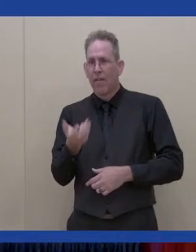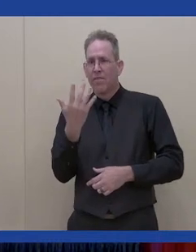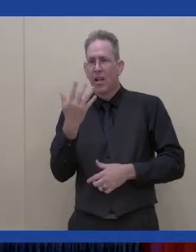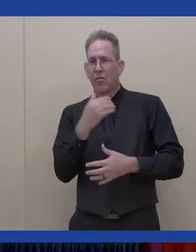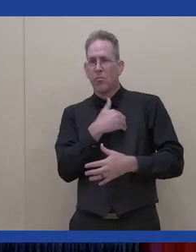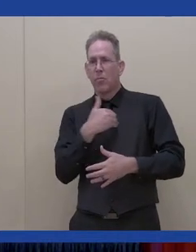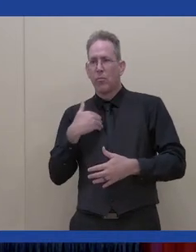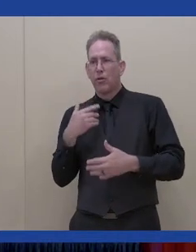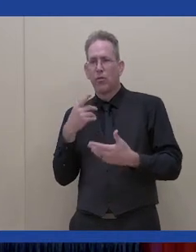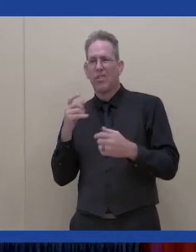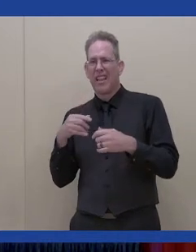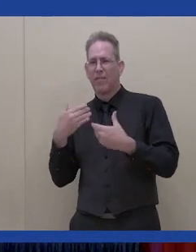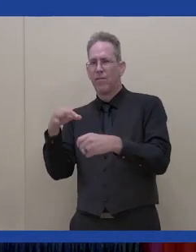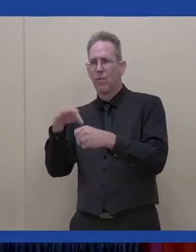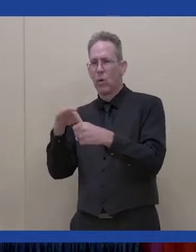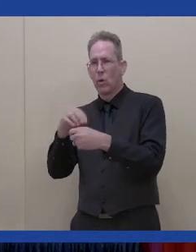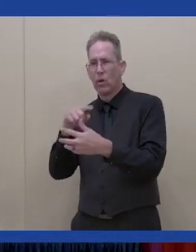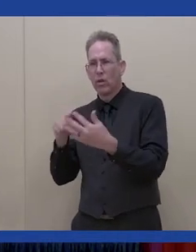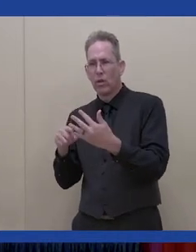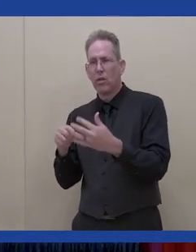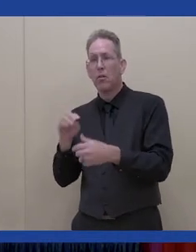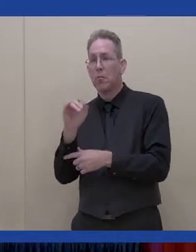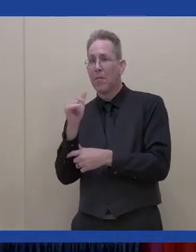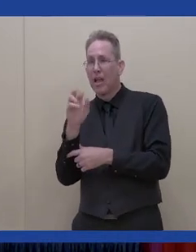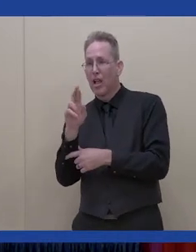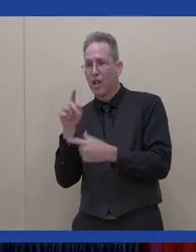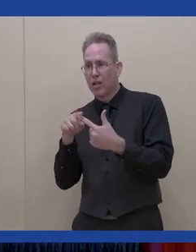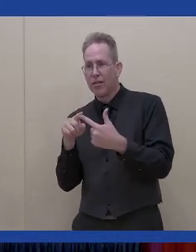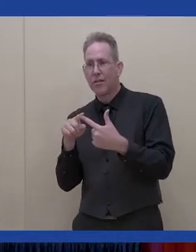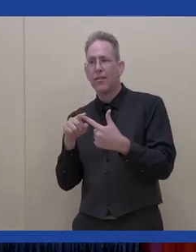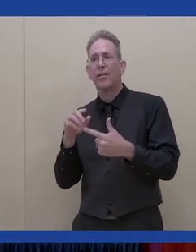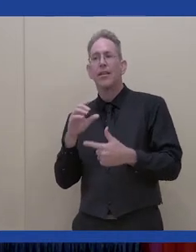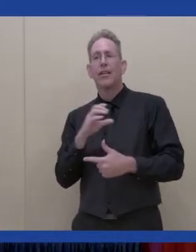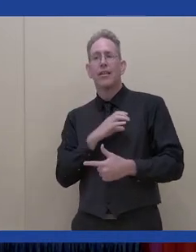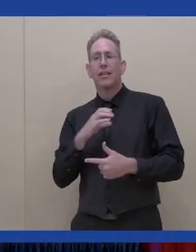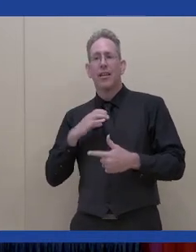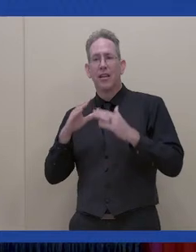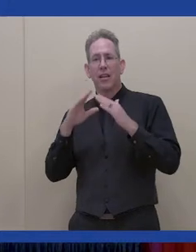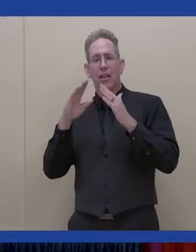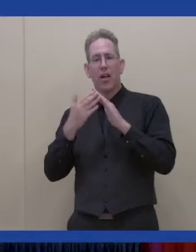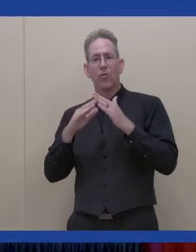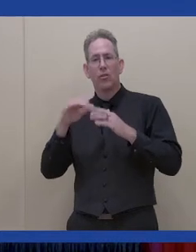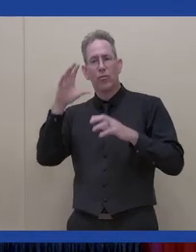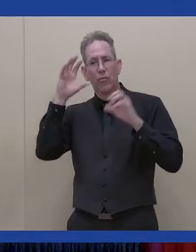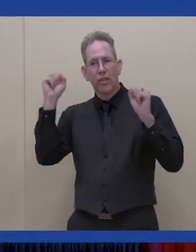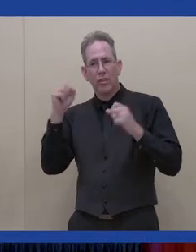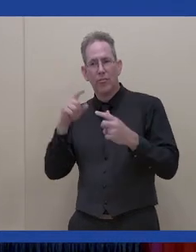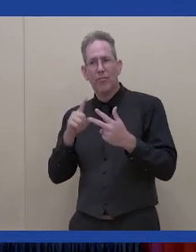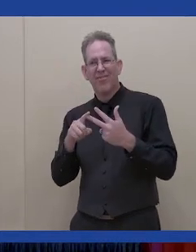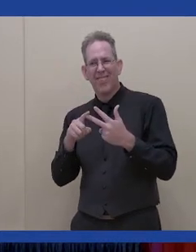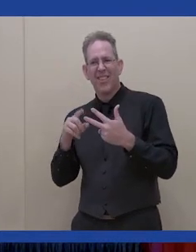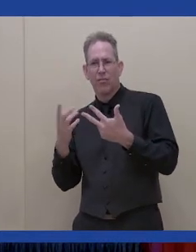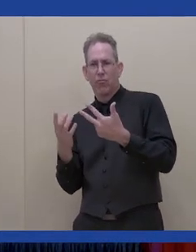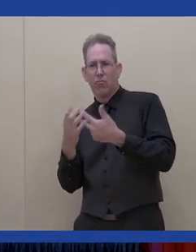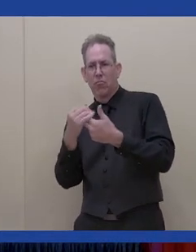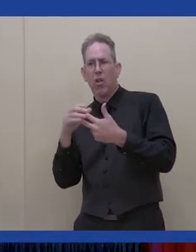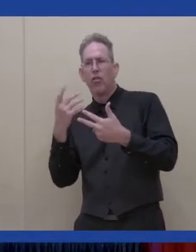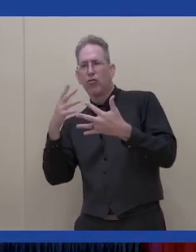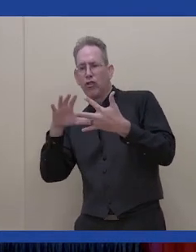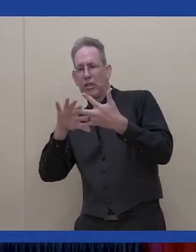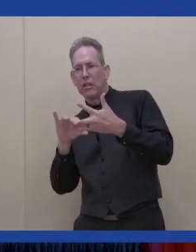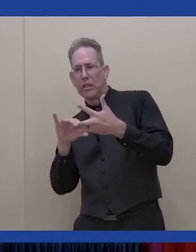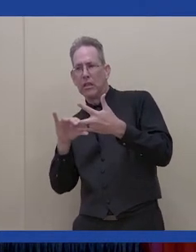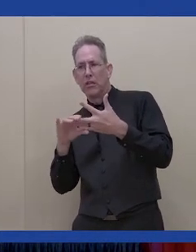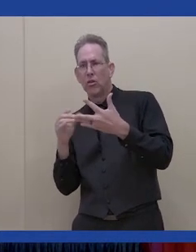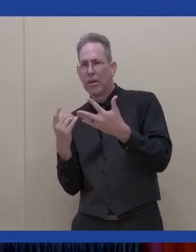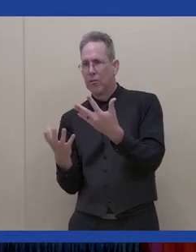city council president, and 3 additional members of this city council. For these 3 positions, I welcome nominations for a slate